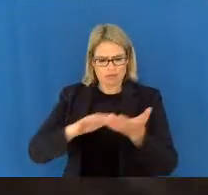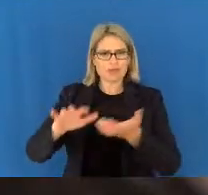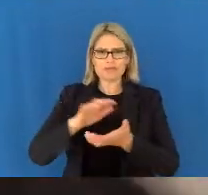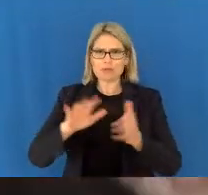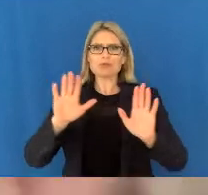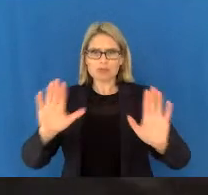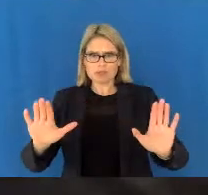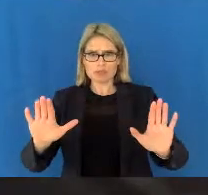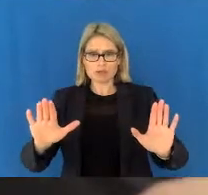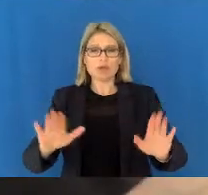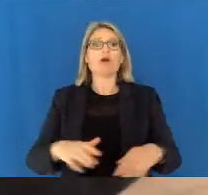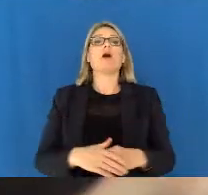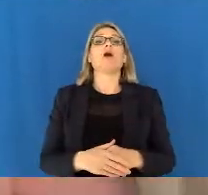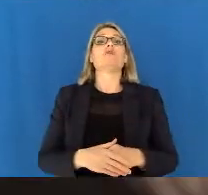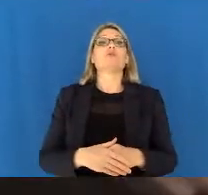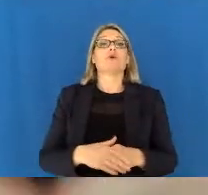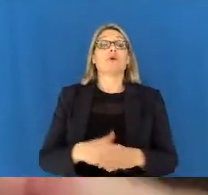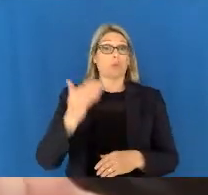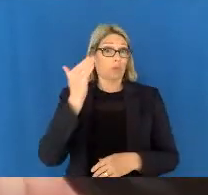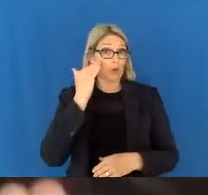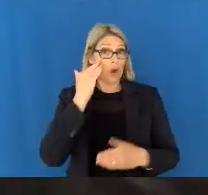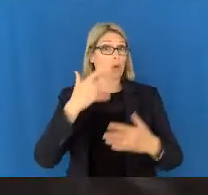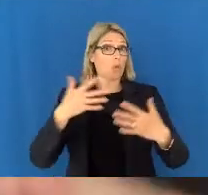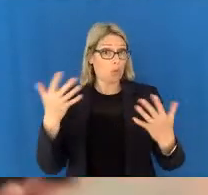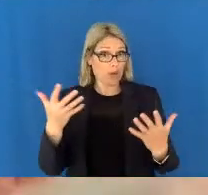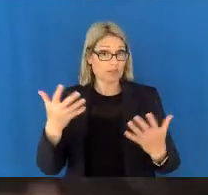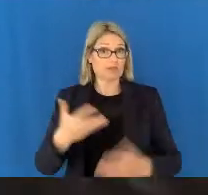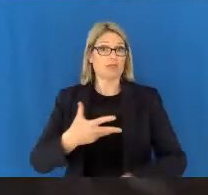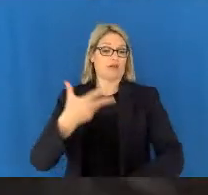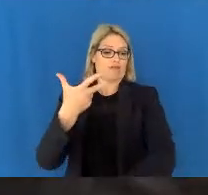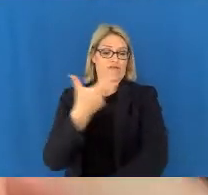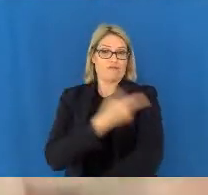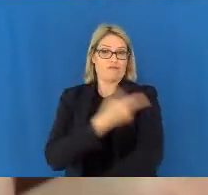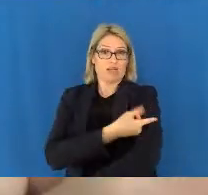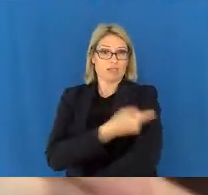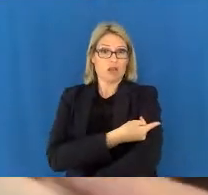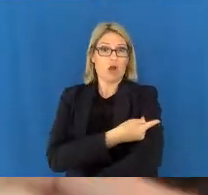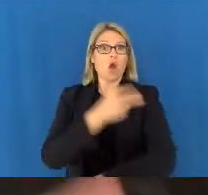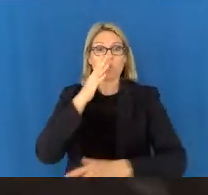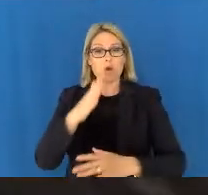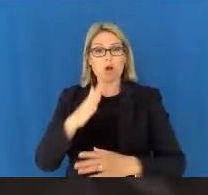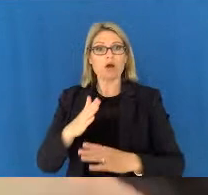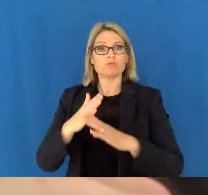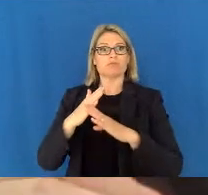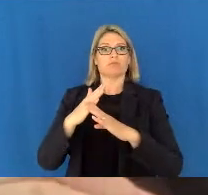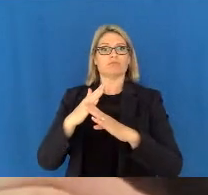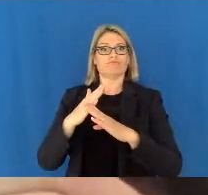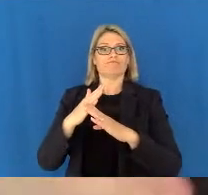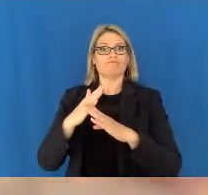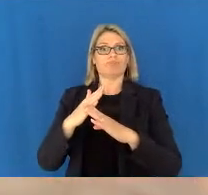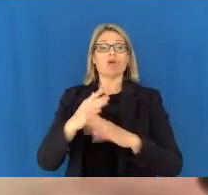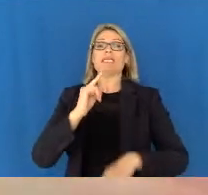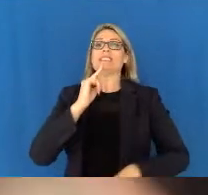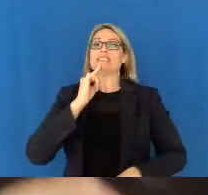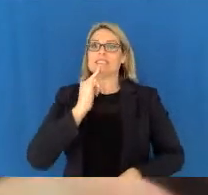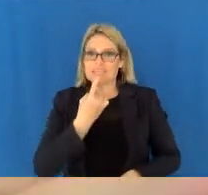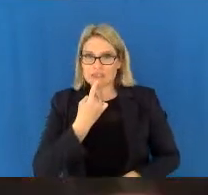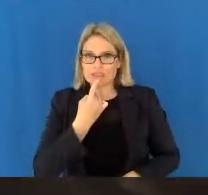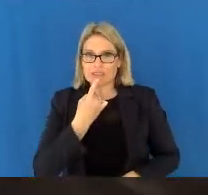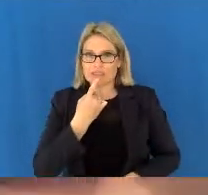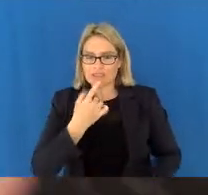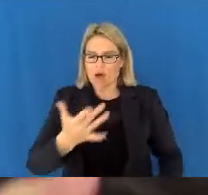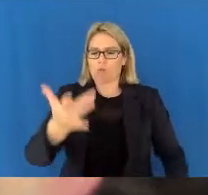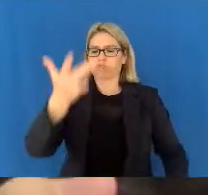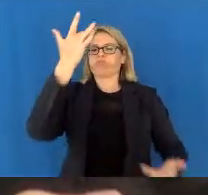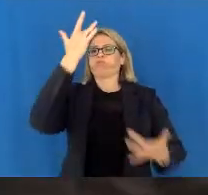One thing we know is that vaccination will prevent us from developing serious